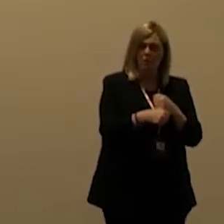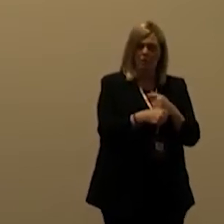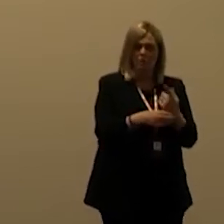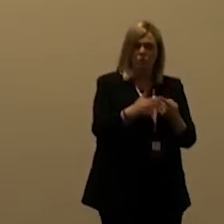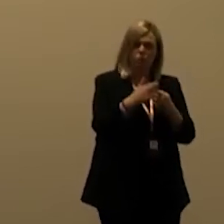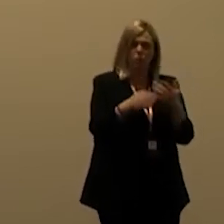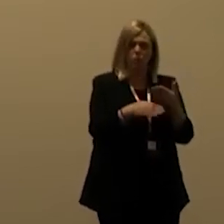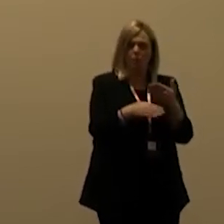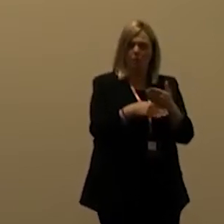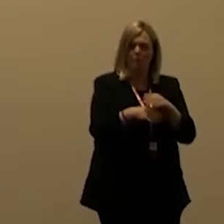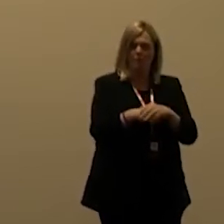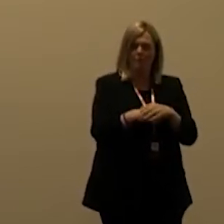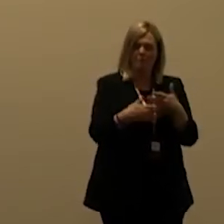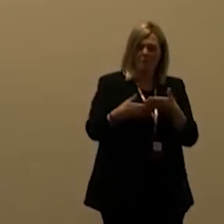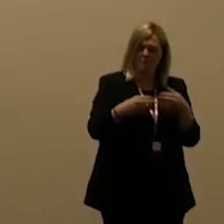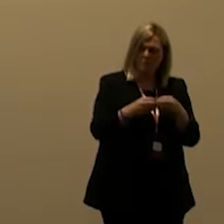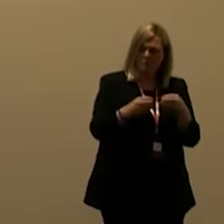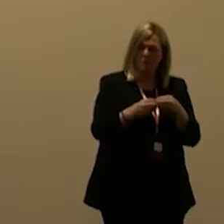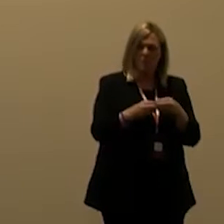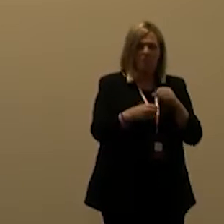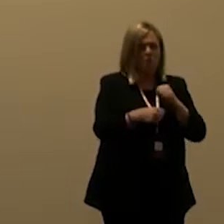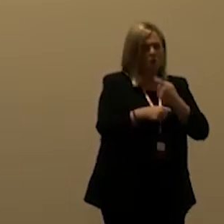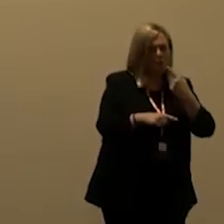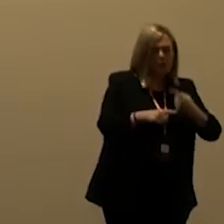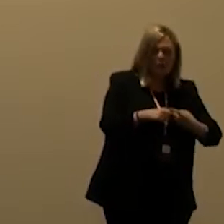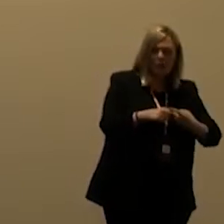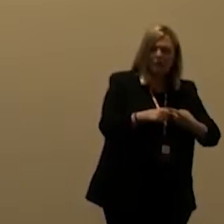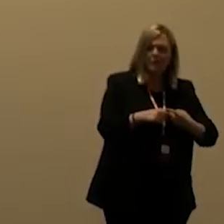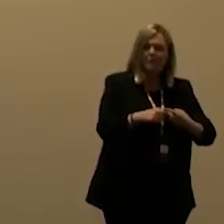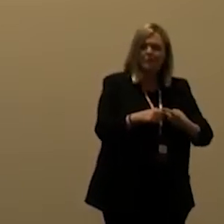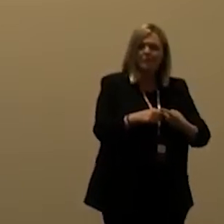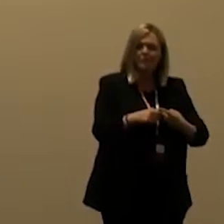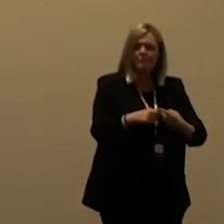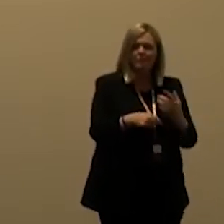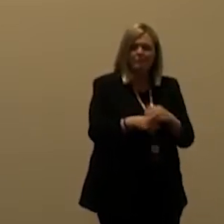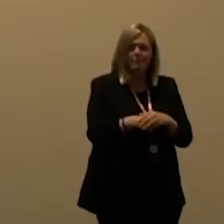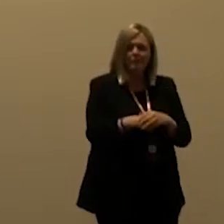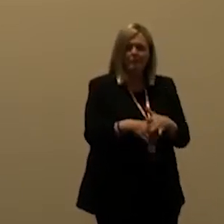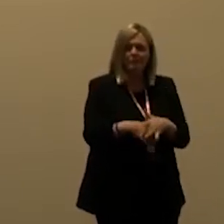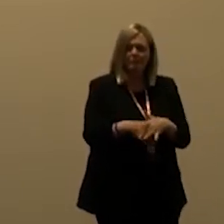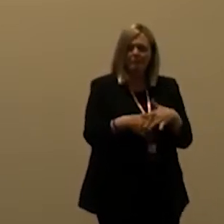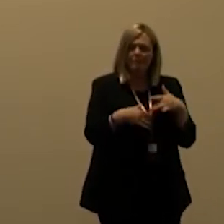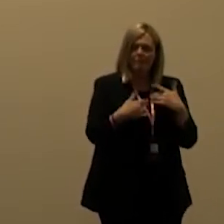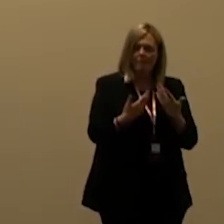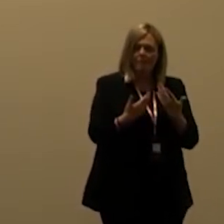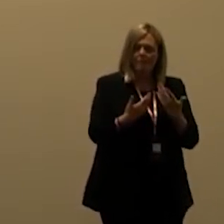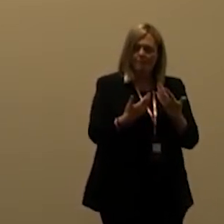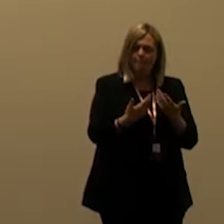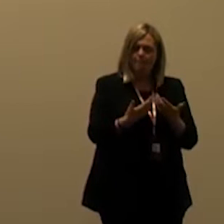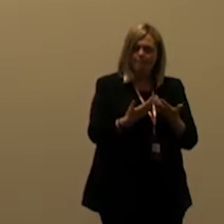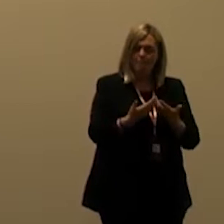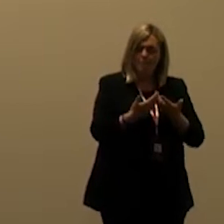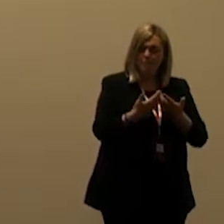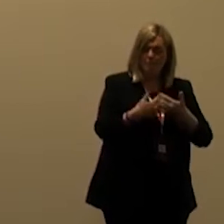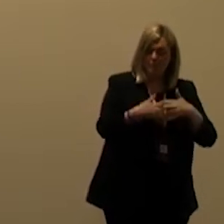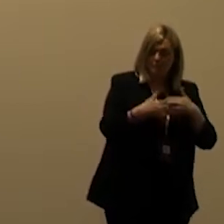workplace, baby boomer for now, Generation X, I think that way in which technology, in which the